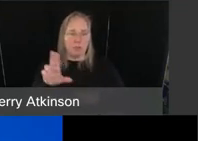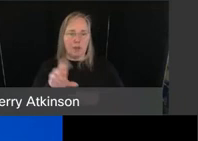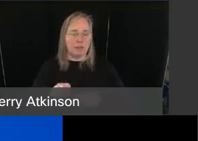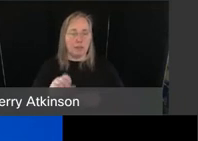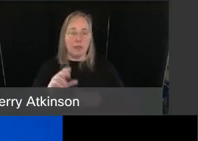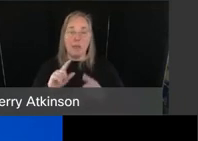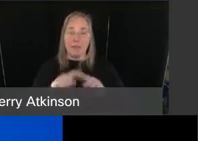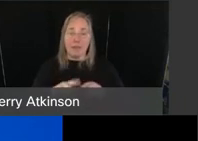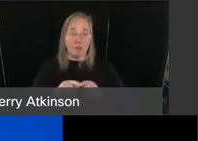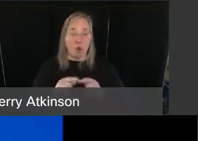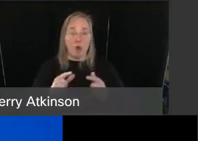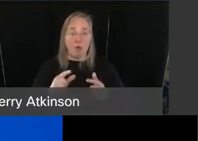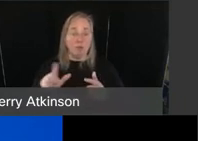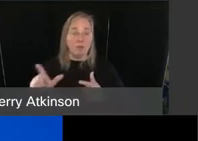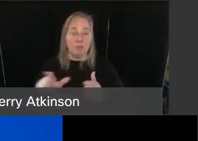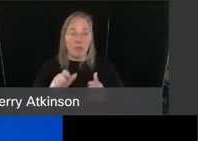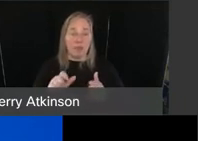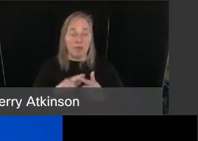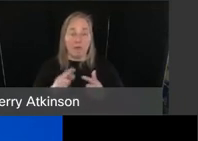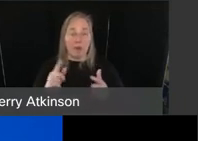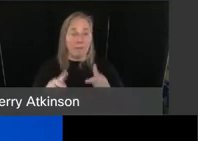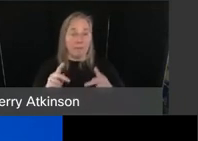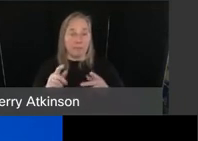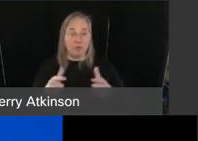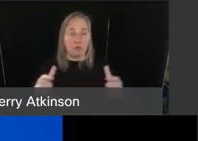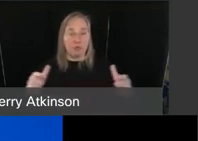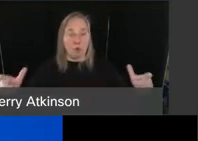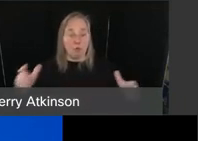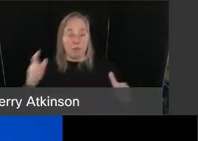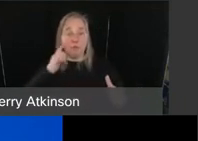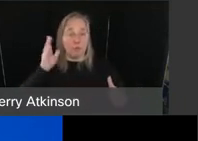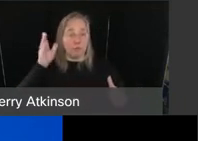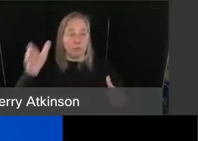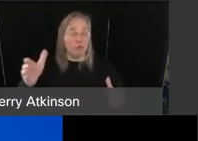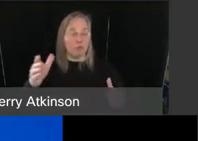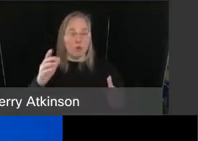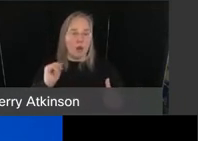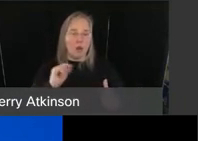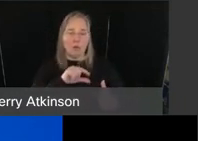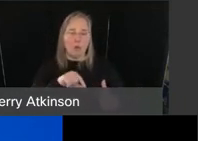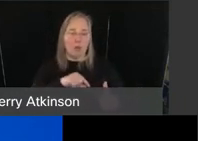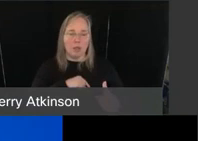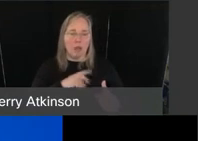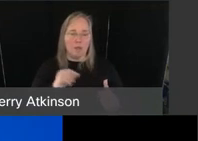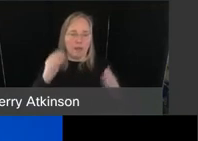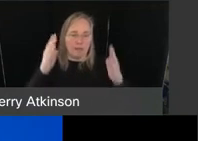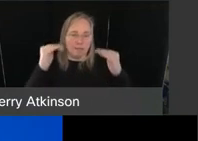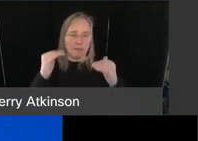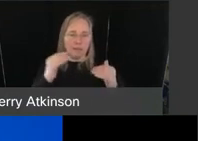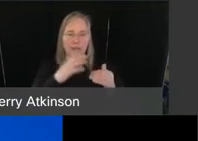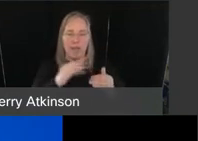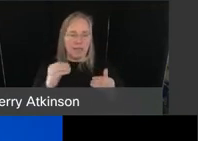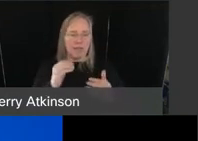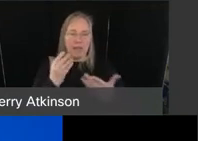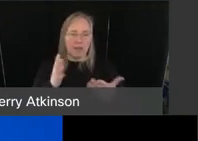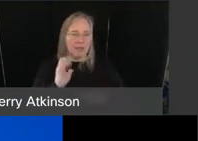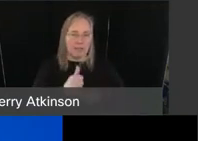over the years, our customers' requirements and expectations, as well as existing facilities and Maryland